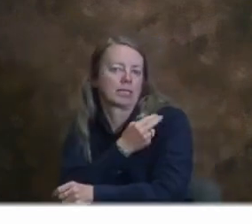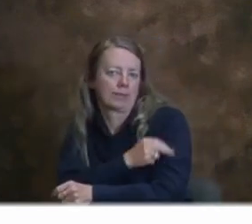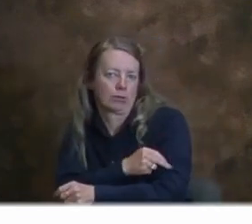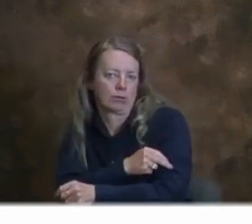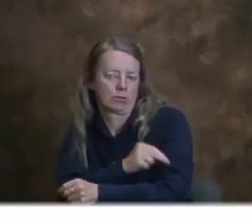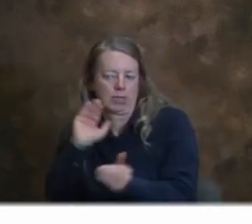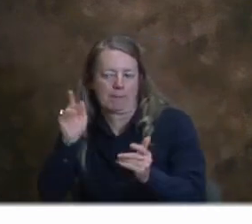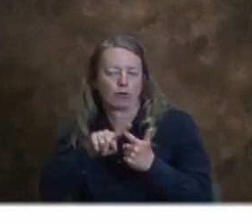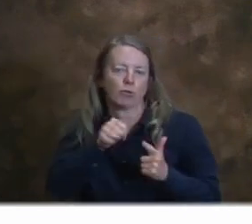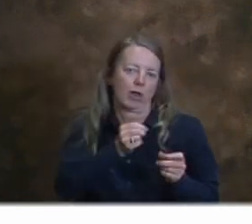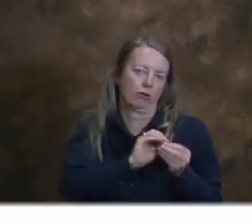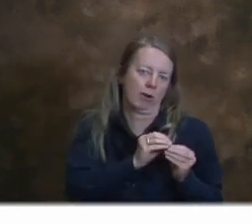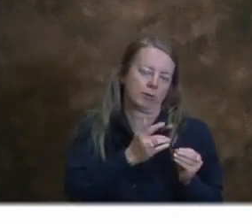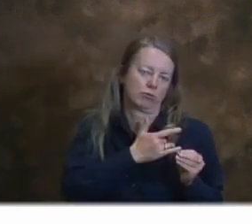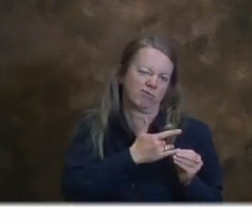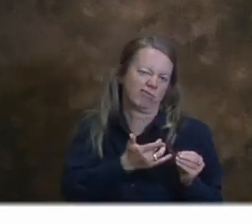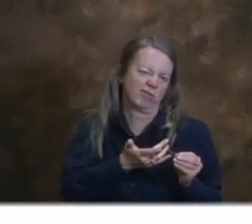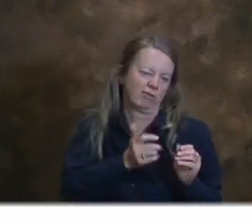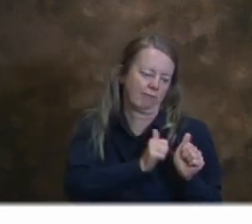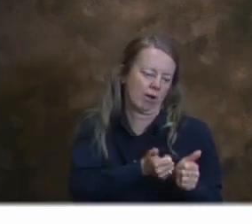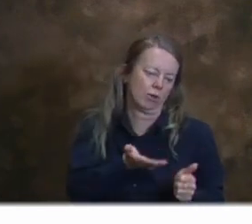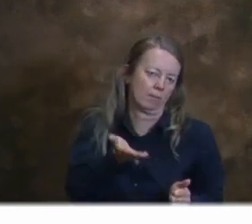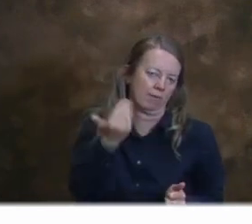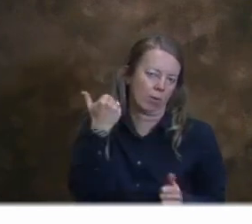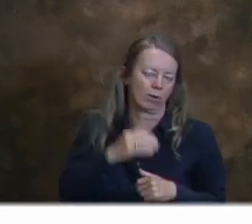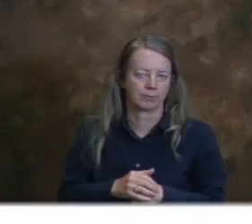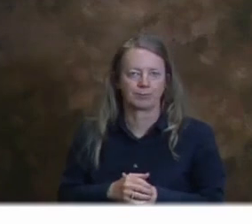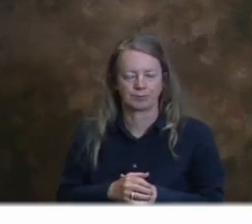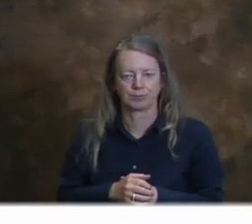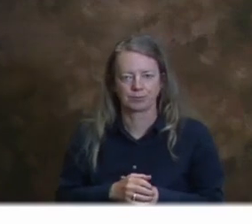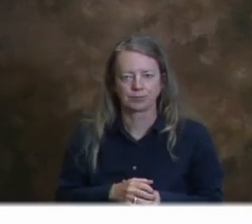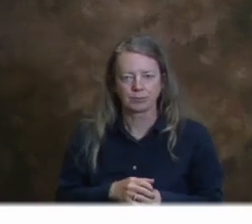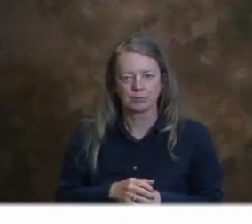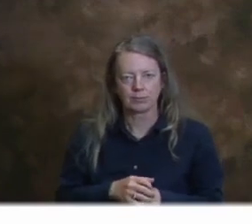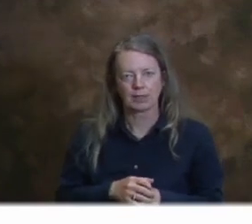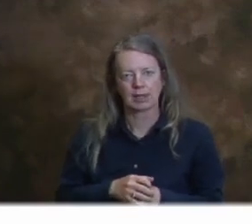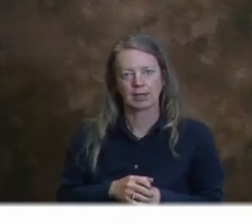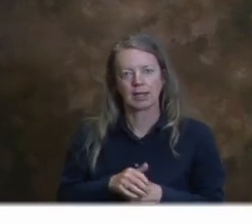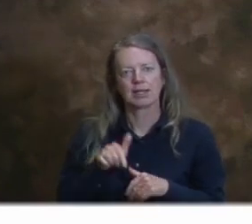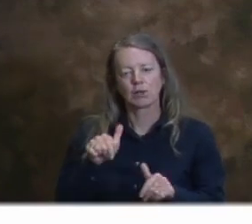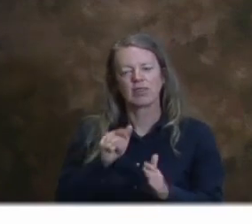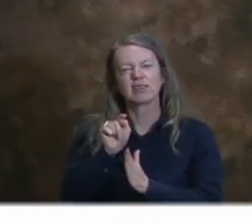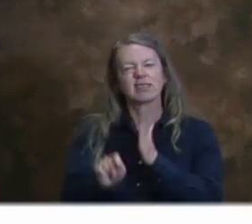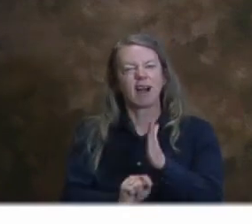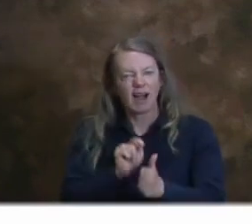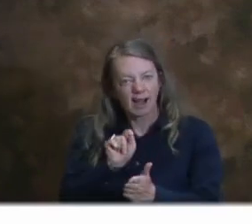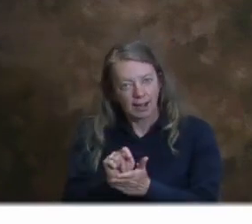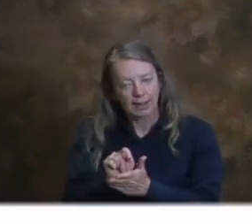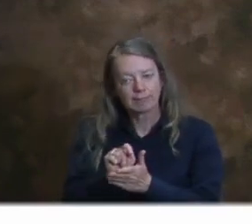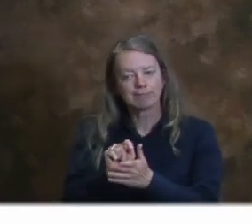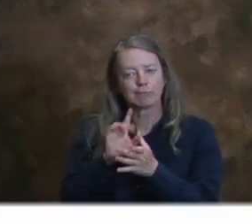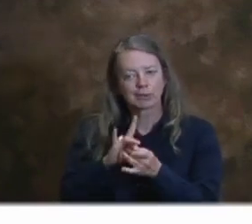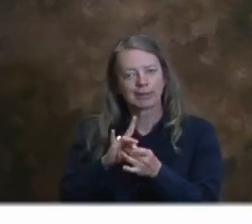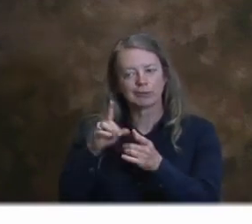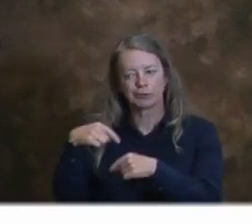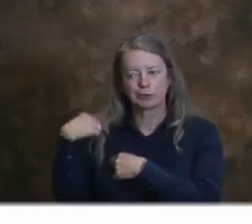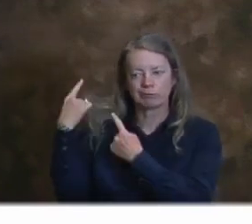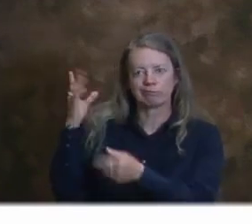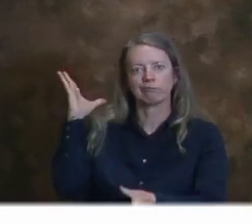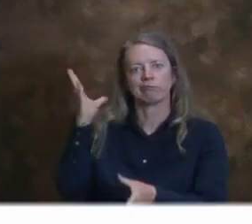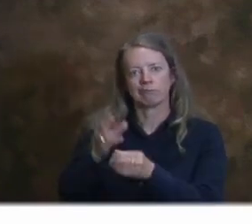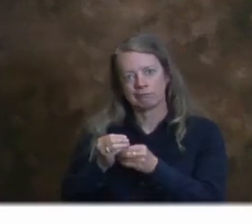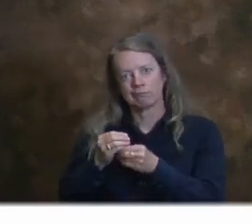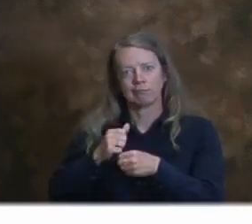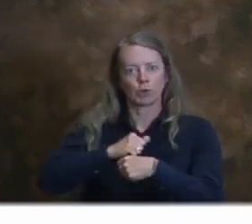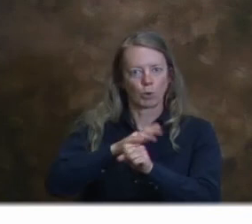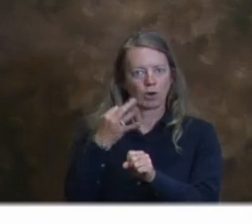following. And these are precisely the measures that at this phase in the pandemic, we locally have also been moving to. You've